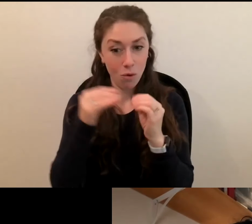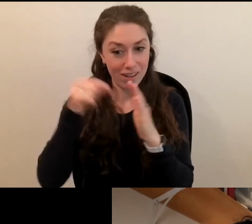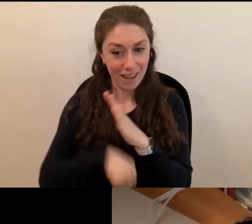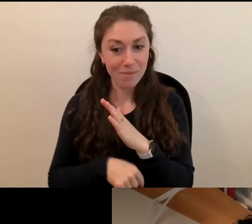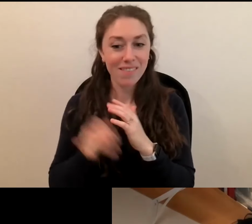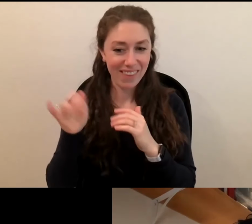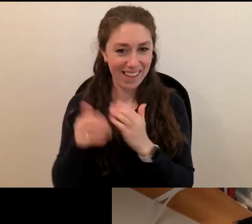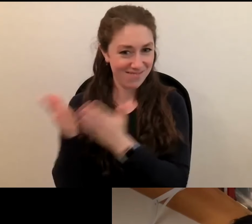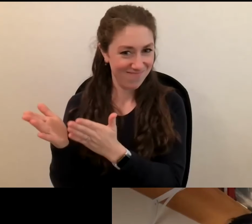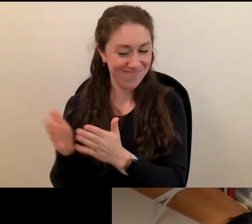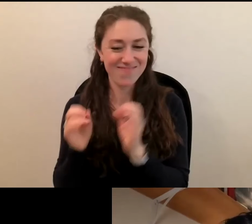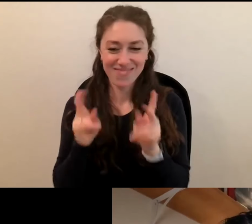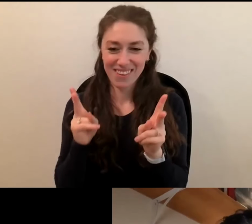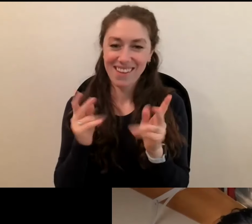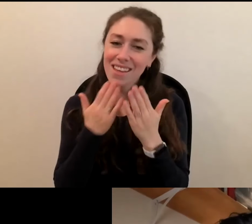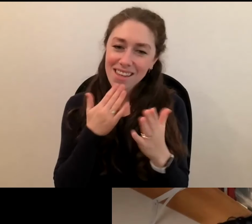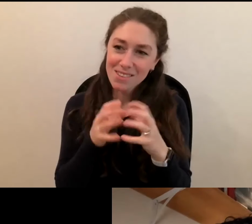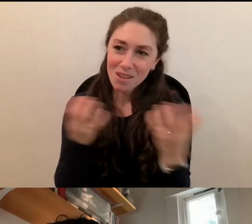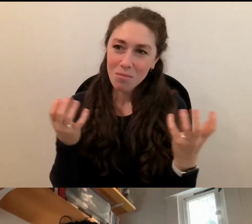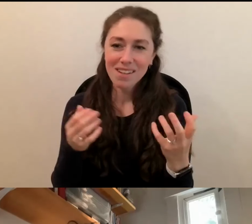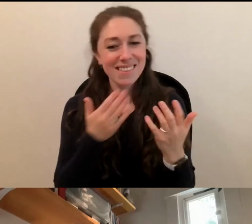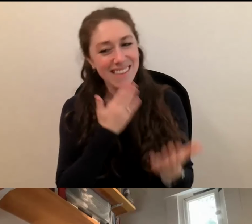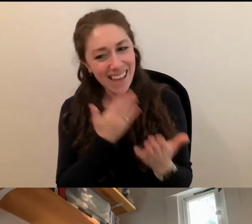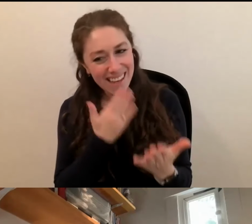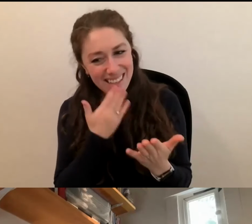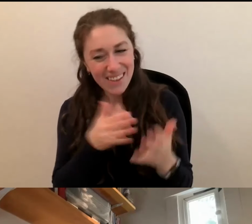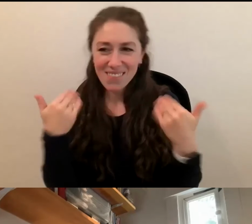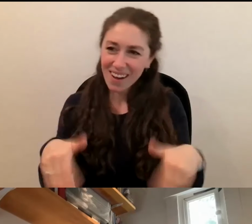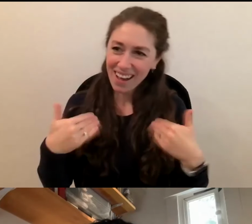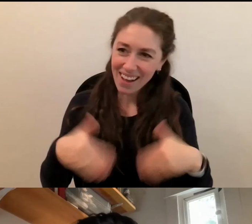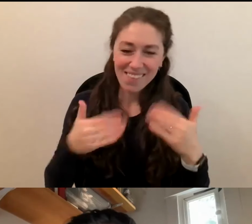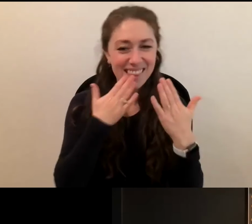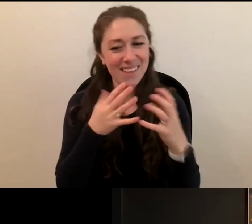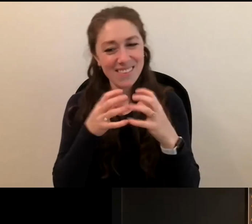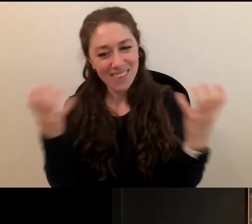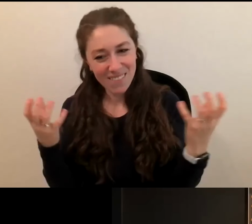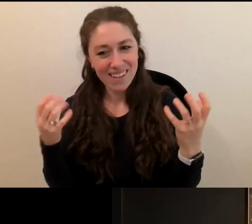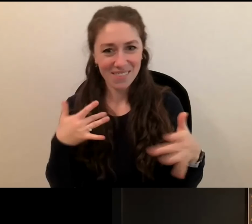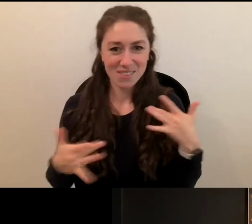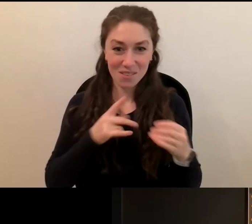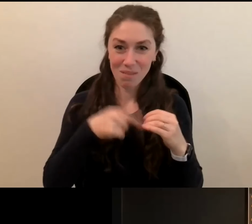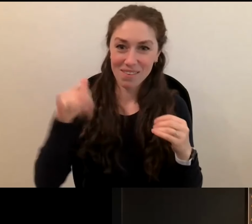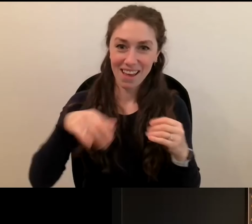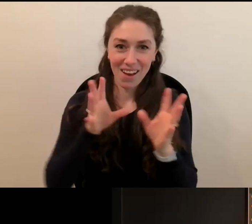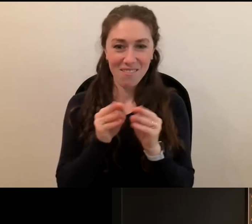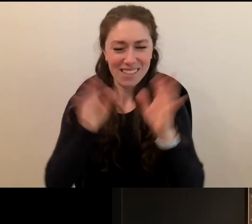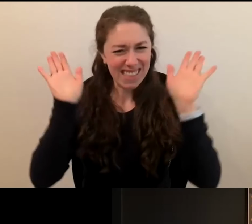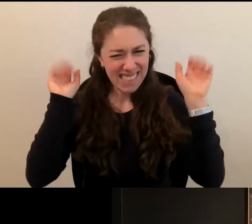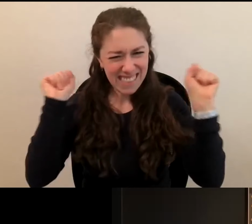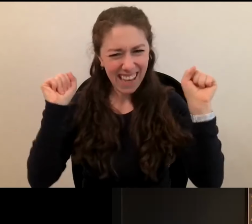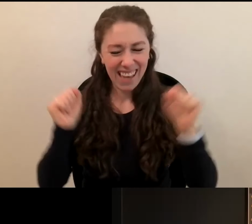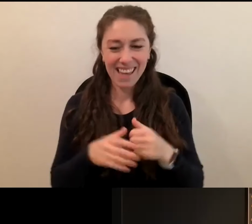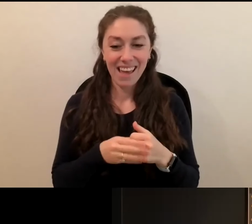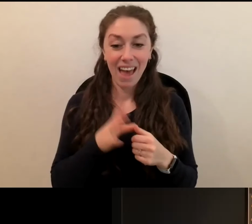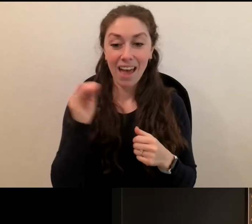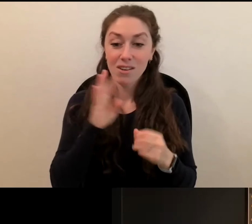on, that's there. Okay. Thank you so much. Thank you. Oh my goodness. Thank you so much. I'm so excited about that conference. Yay. And speaking